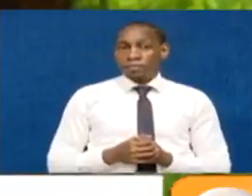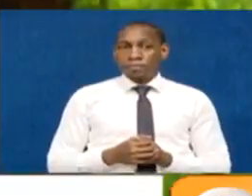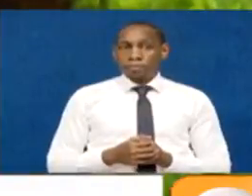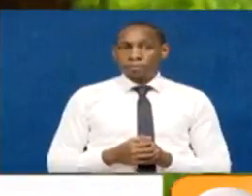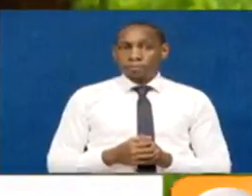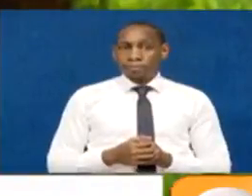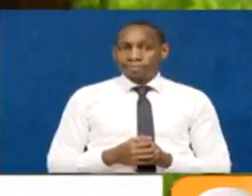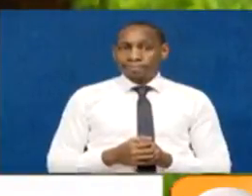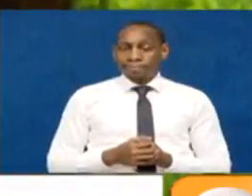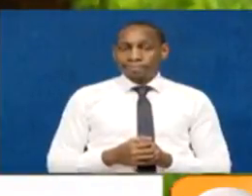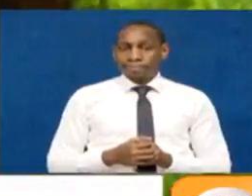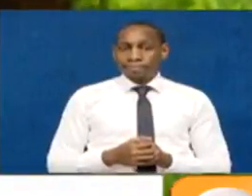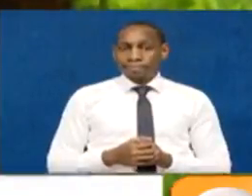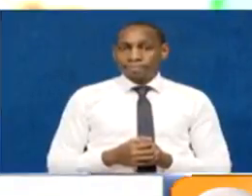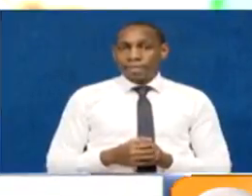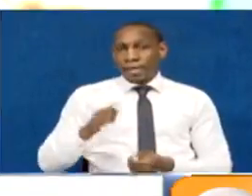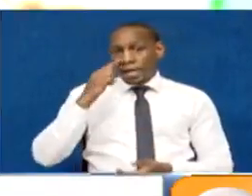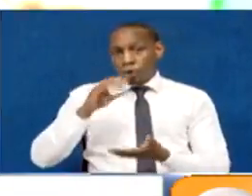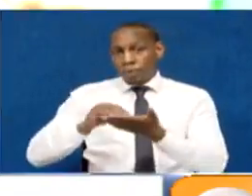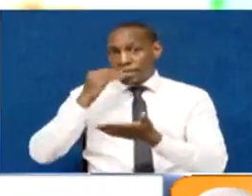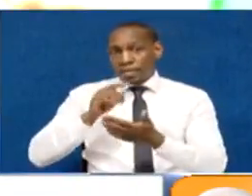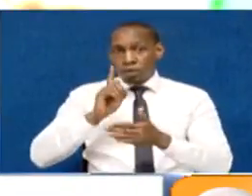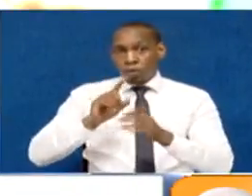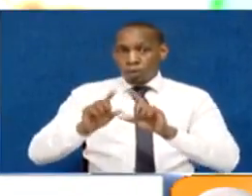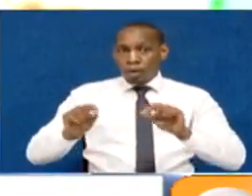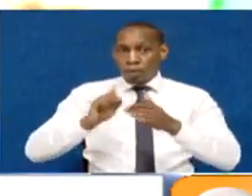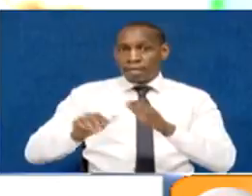restaurants and home eating. So we call it